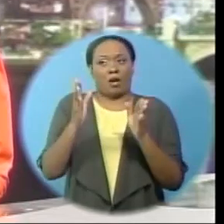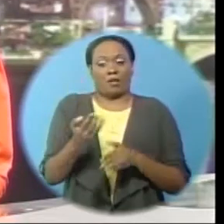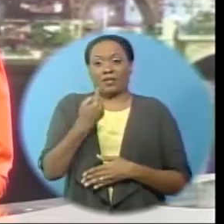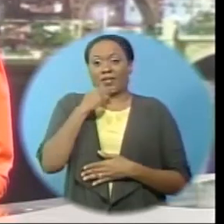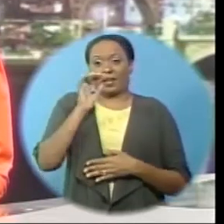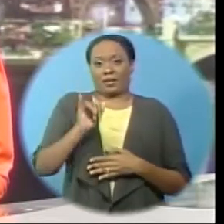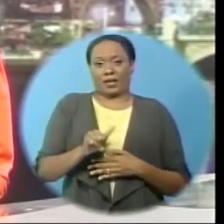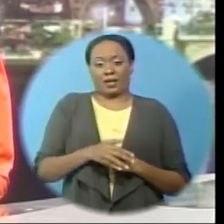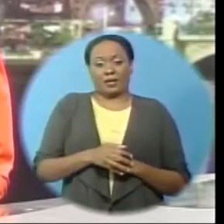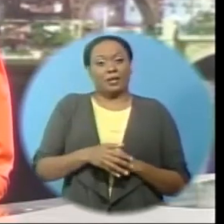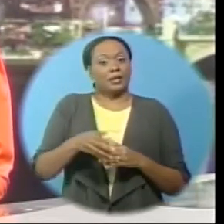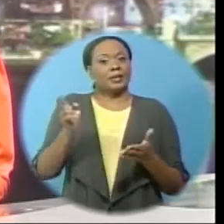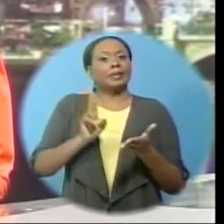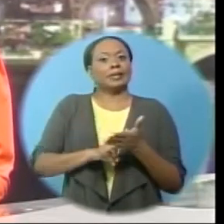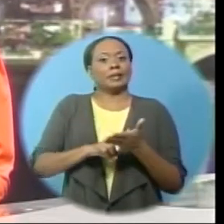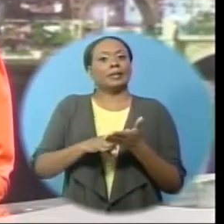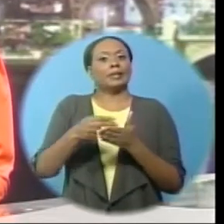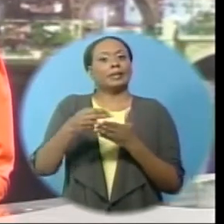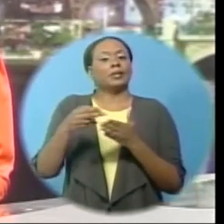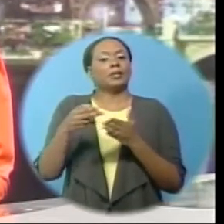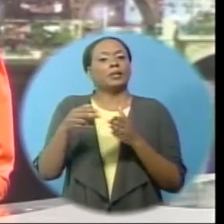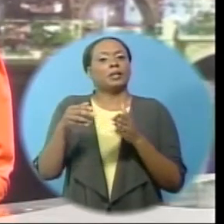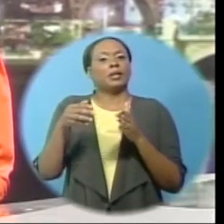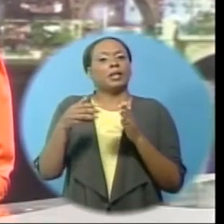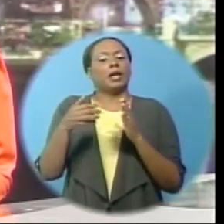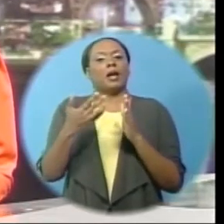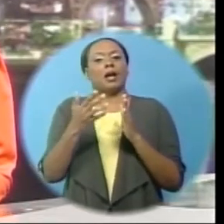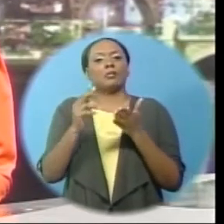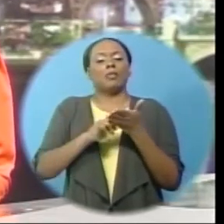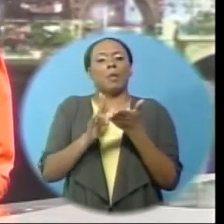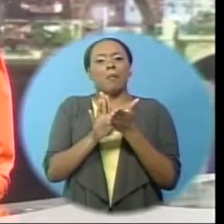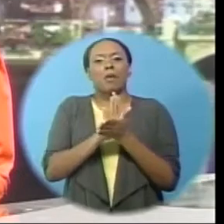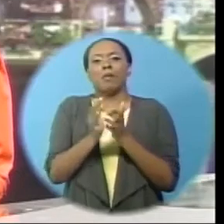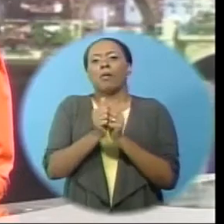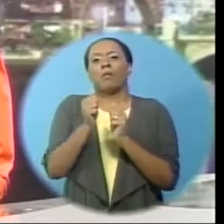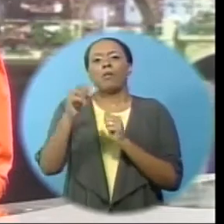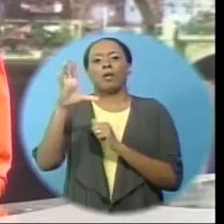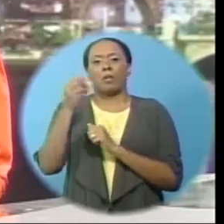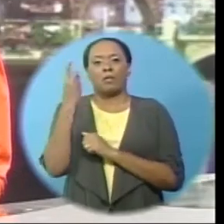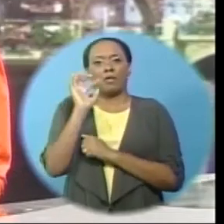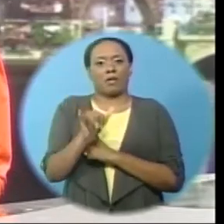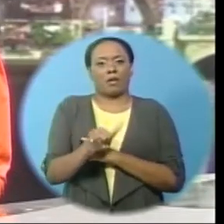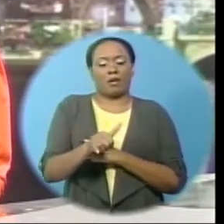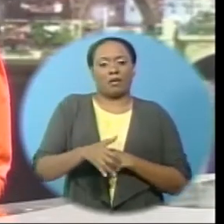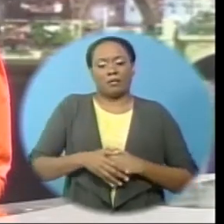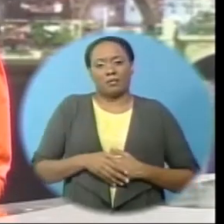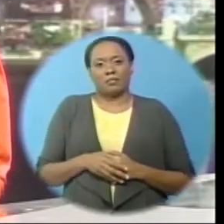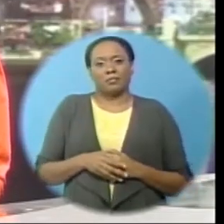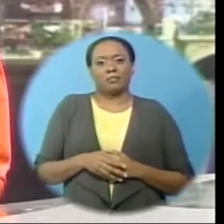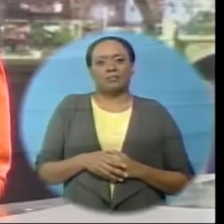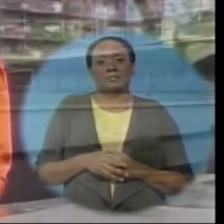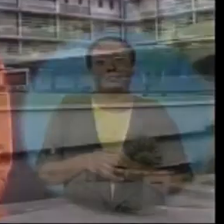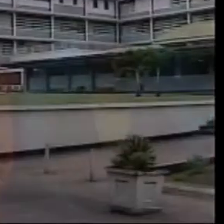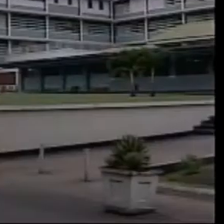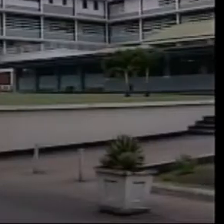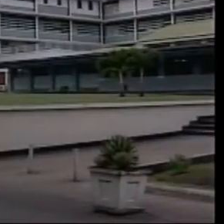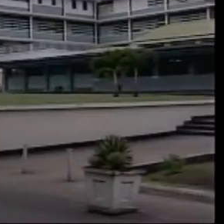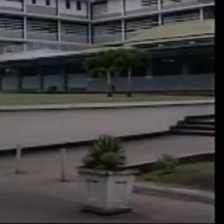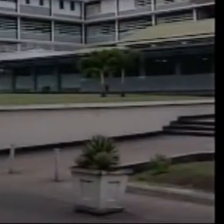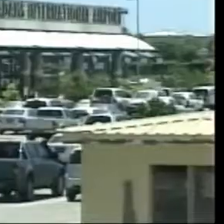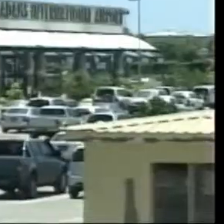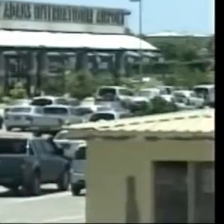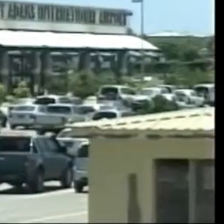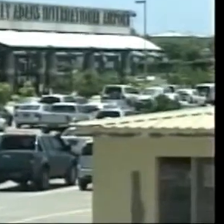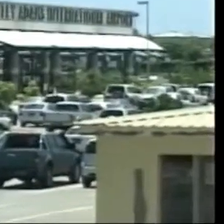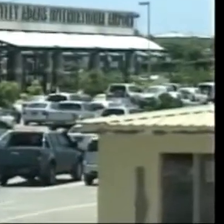an agreement with the company contracted to do the installation. Sharika Griffith has more. The Queen Elizabeth